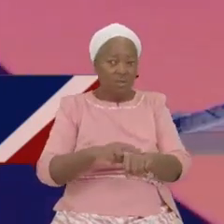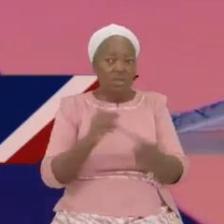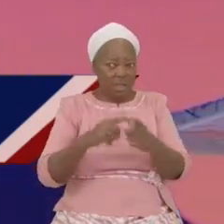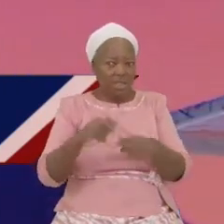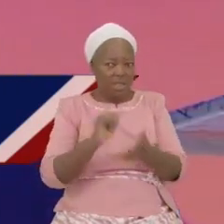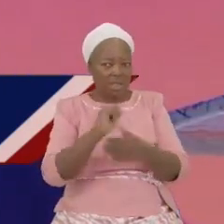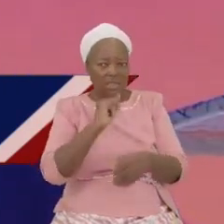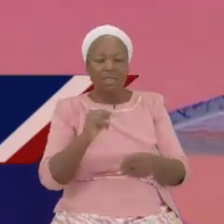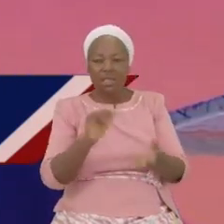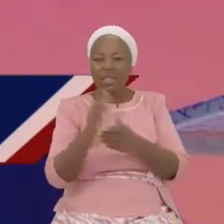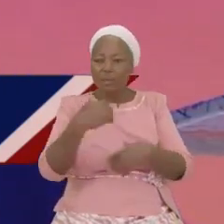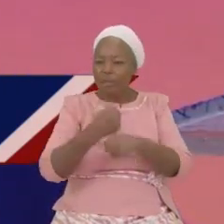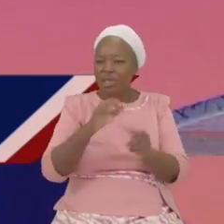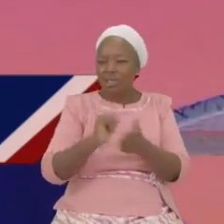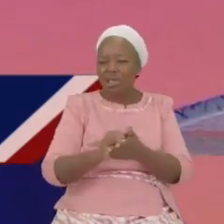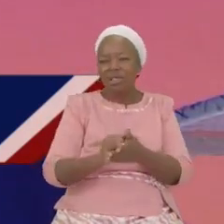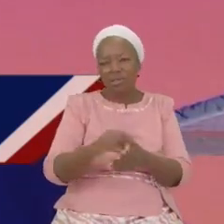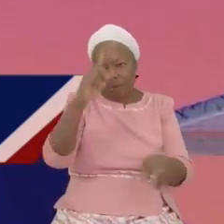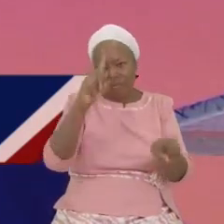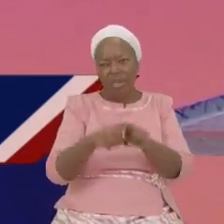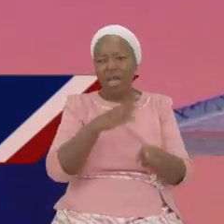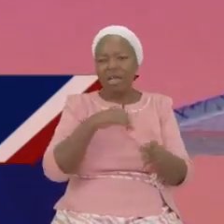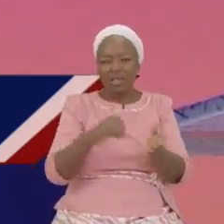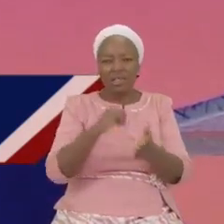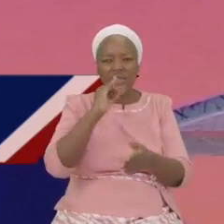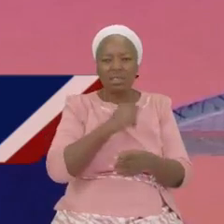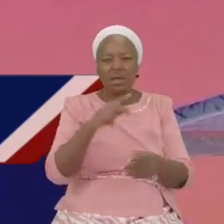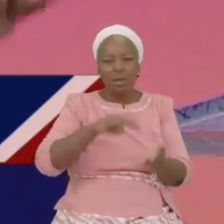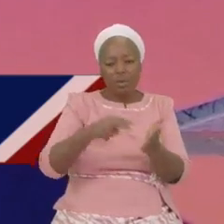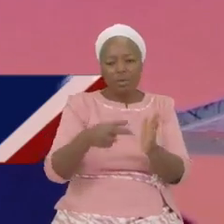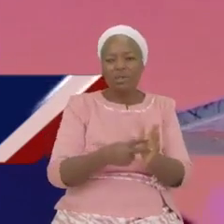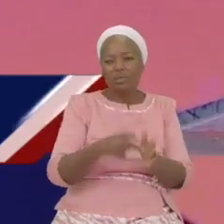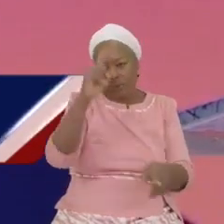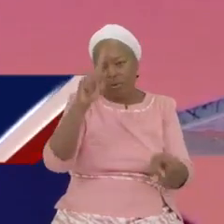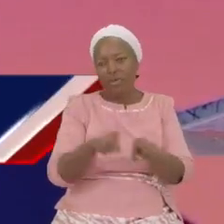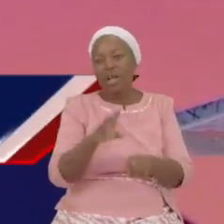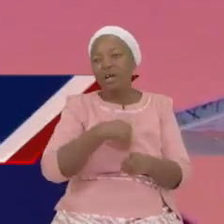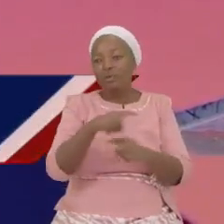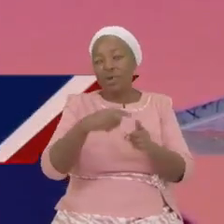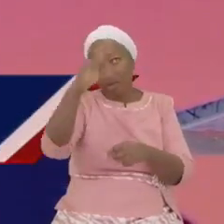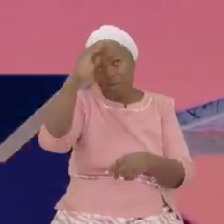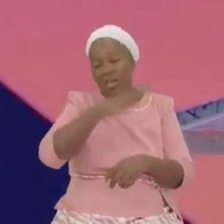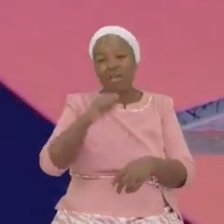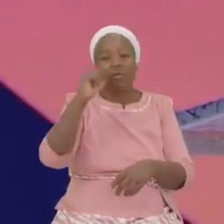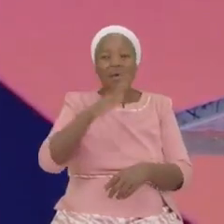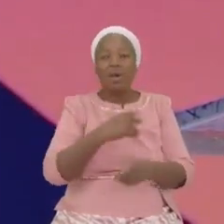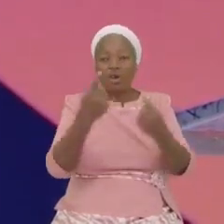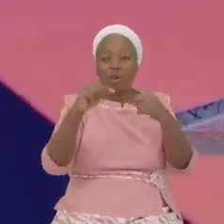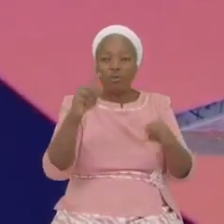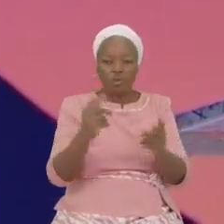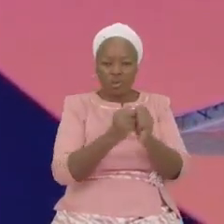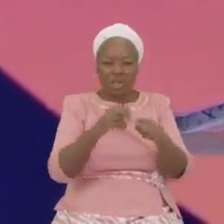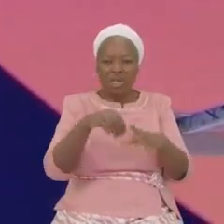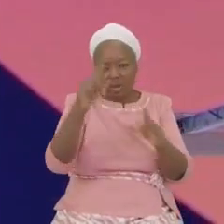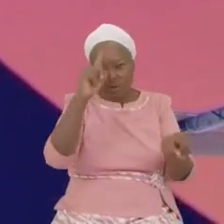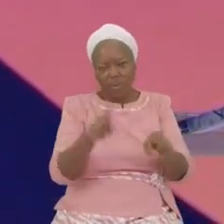and it's a purposeful covenant. And when a man and a wife, when they come together in a covenant, in a